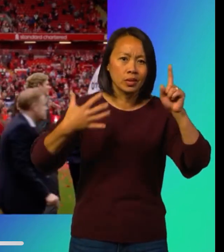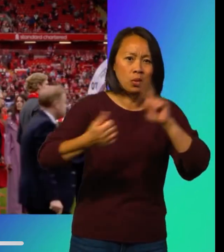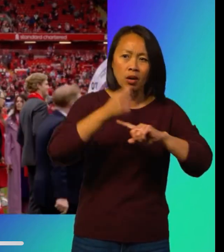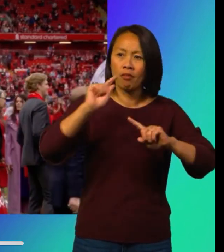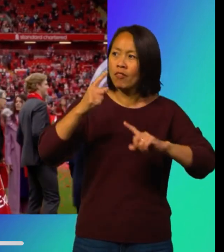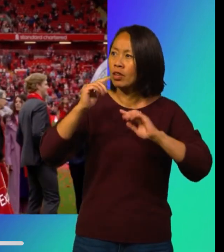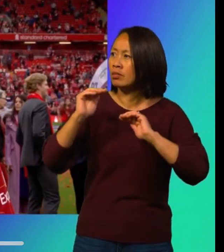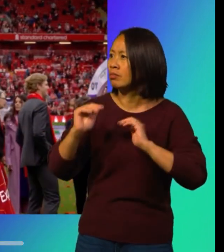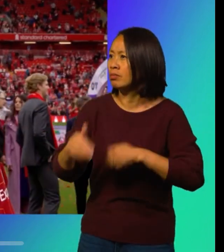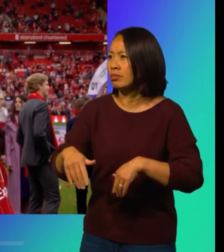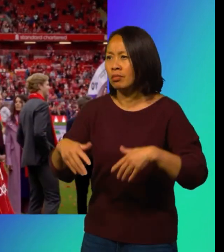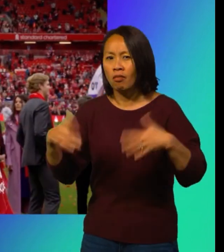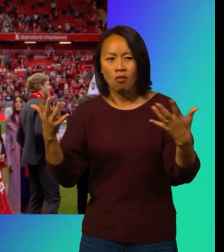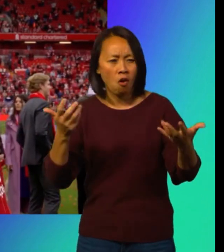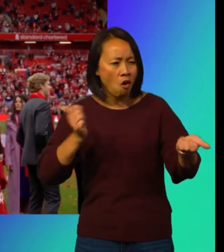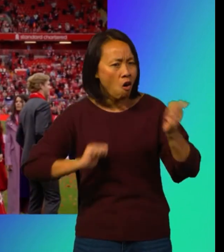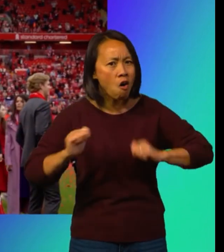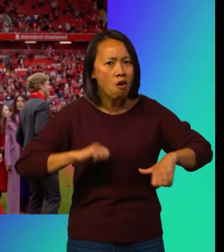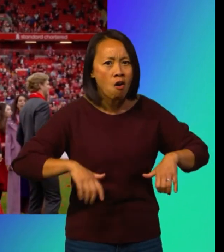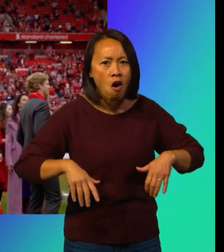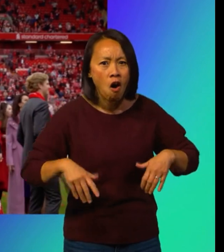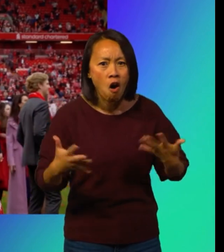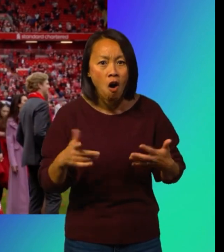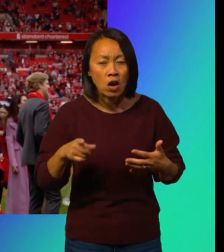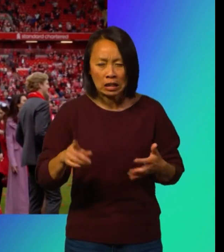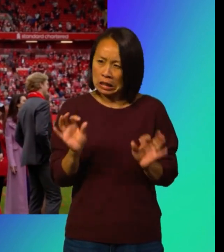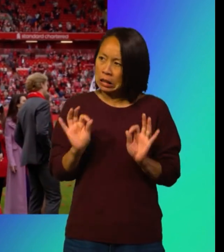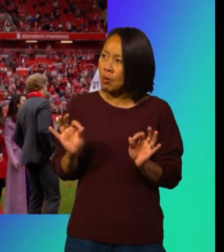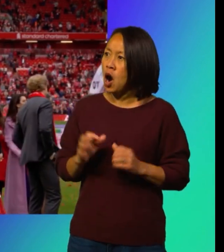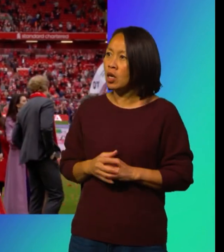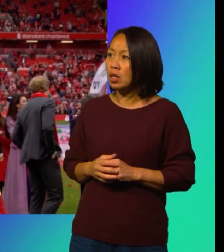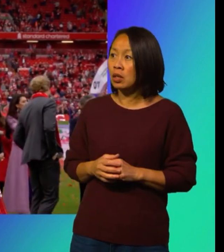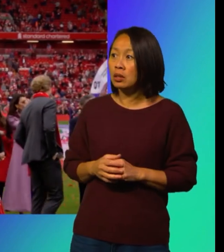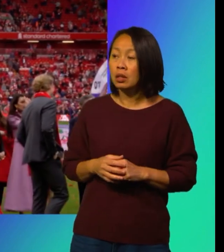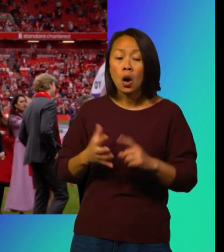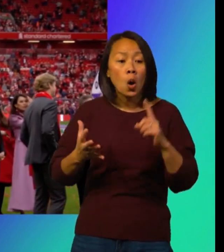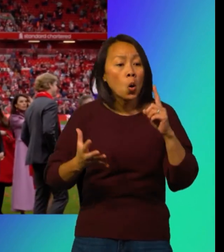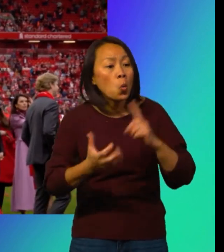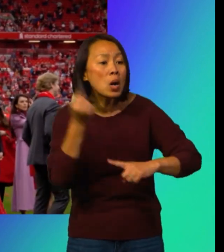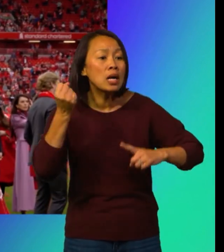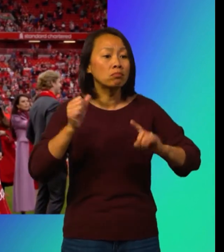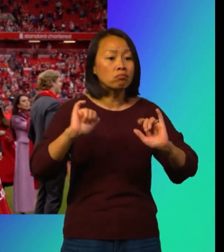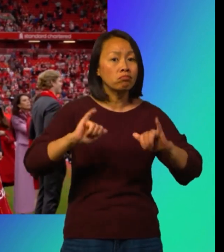first season, yeah, of course, that makes me proud, and of course that's very, very, very